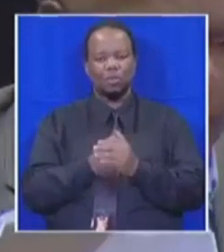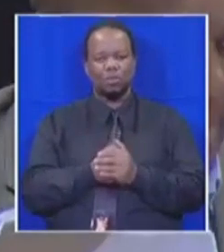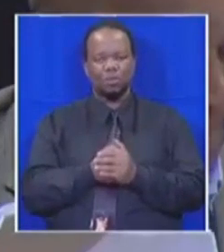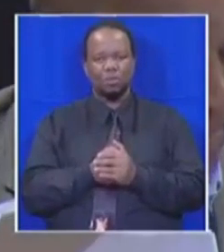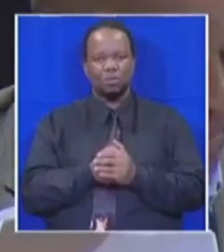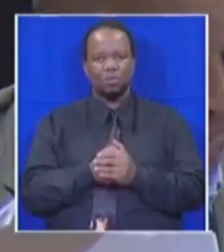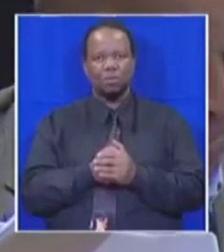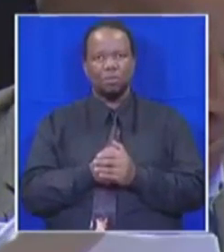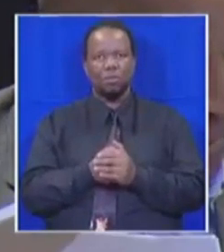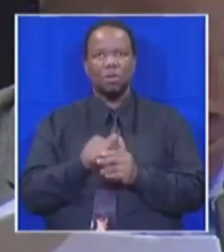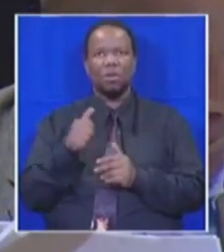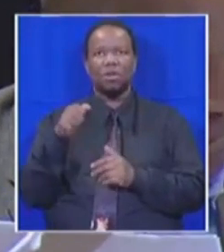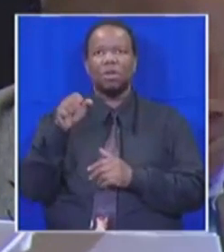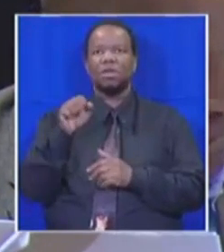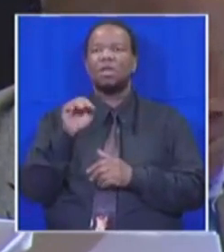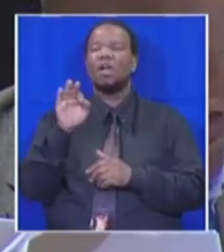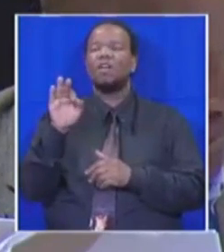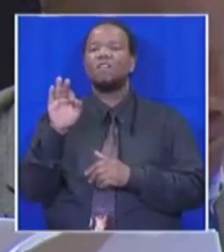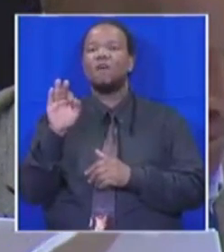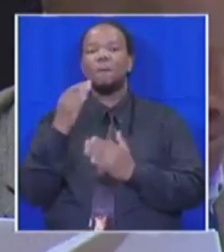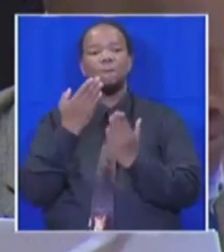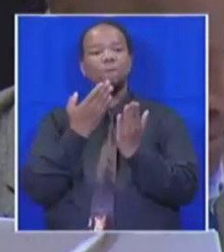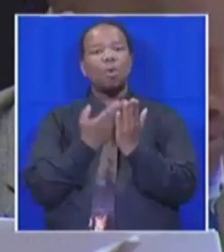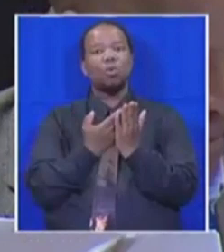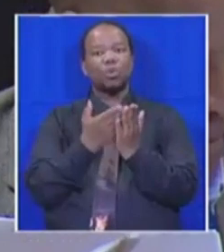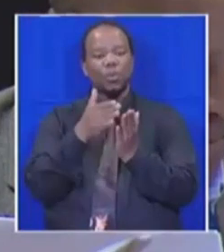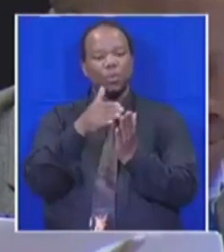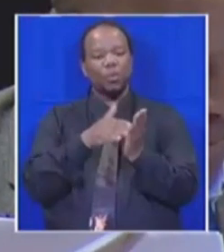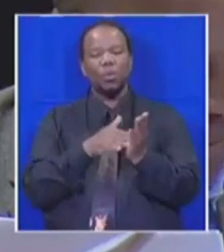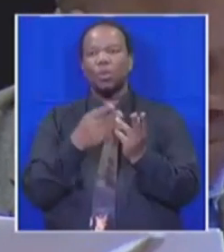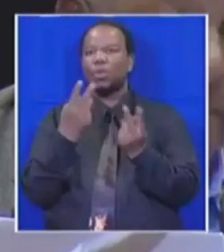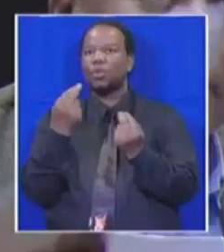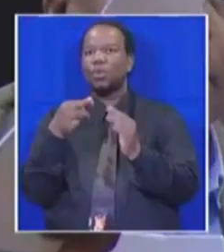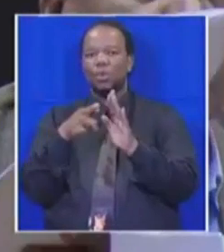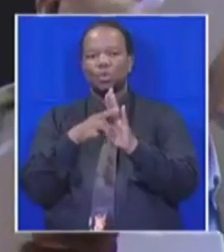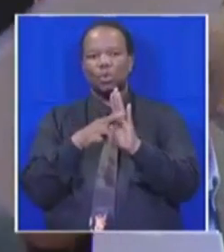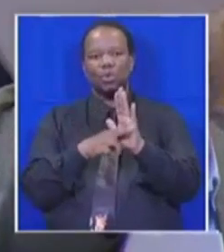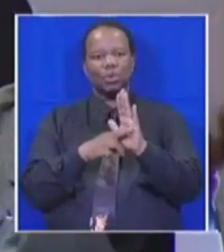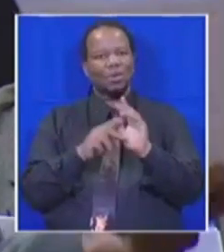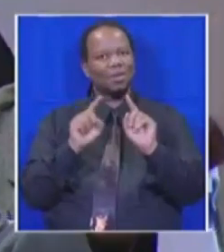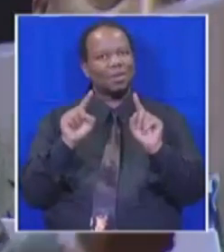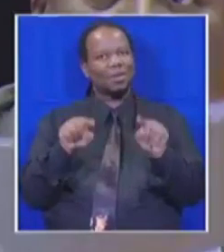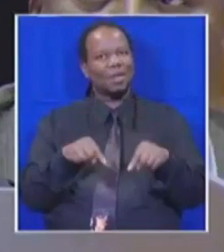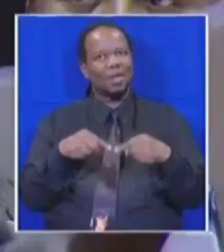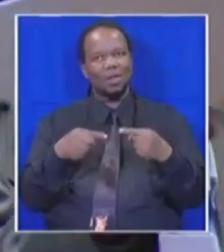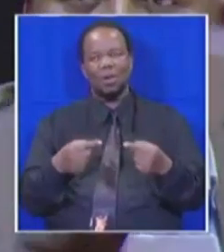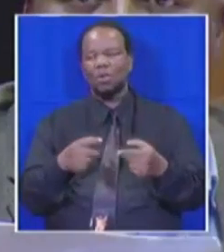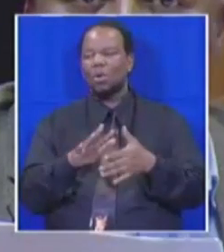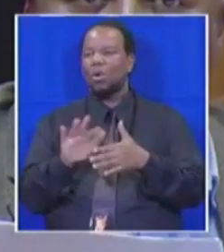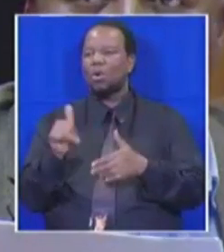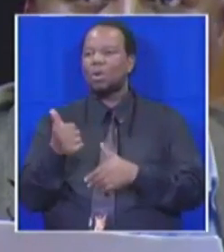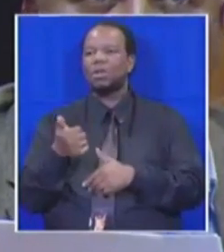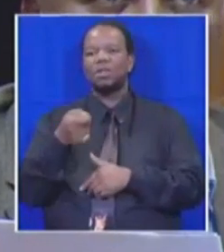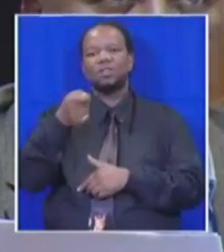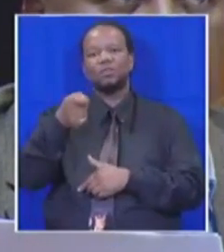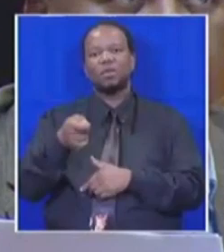the motion of the EFF does not comply with the new regulations, so it cannot be read because it's only the Speaker of Parliament which can